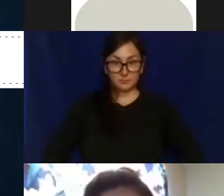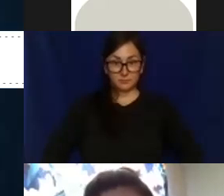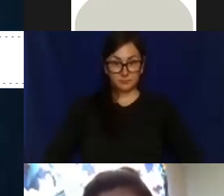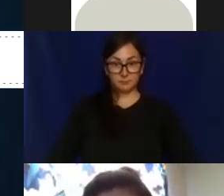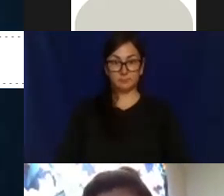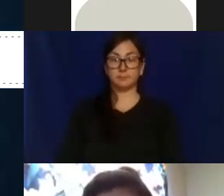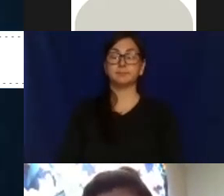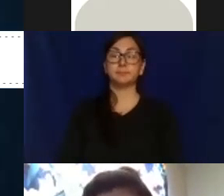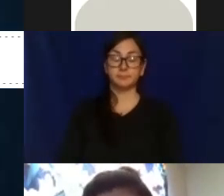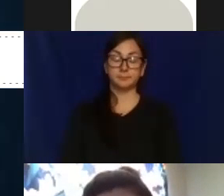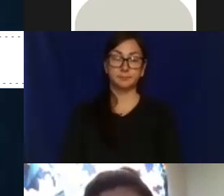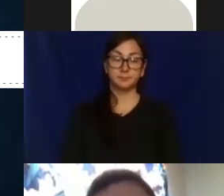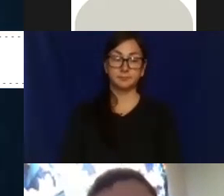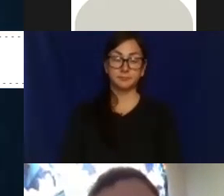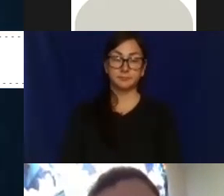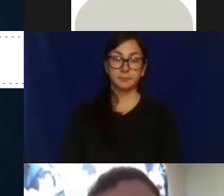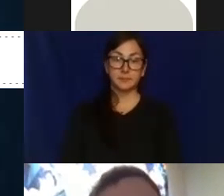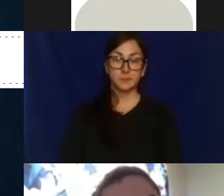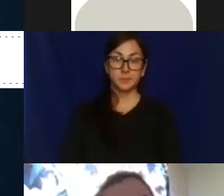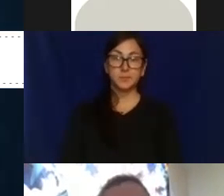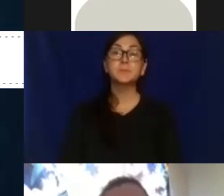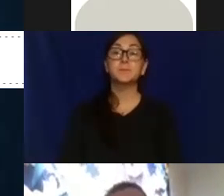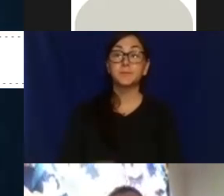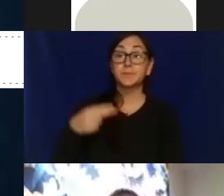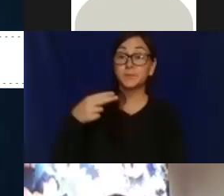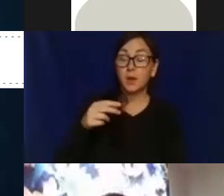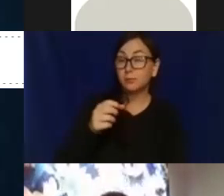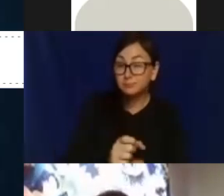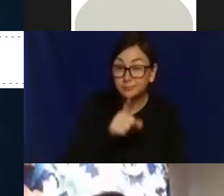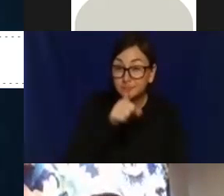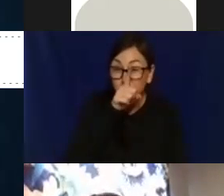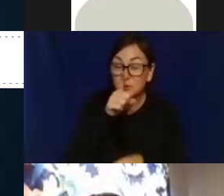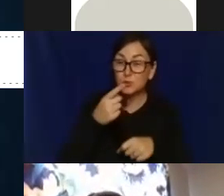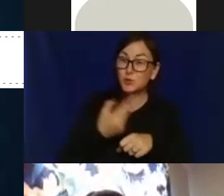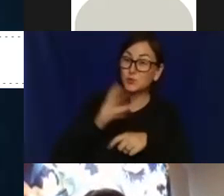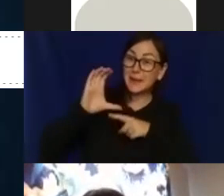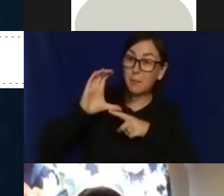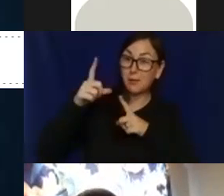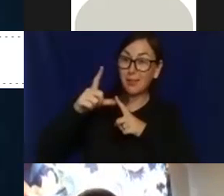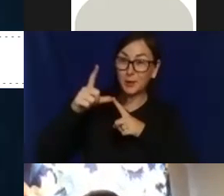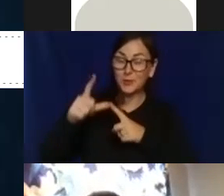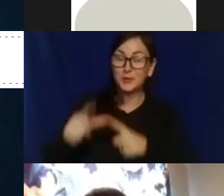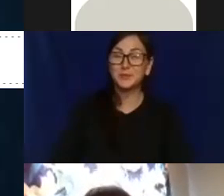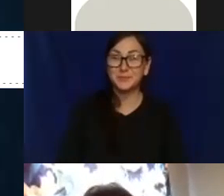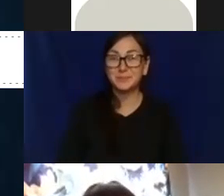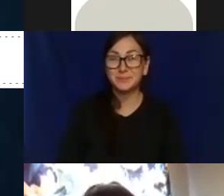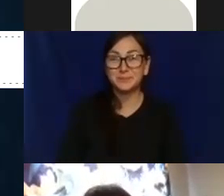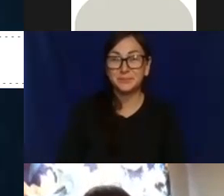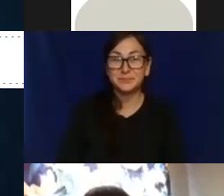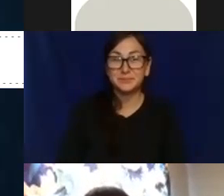H. Do make sure you use the capital for the atom element. I can quickly